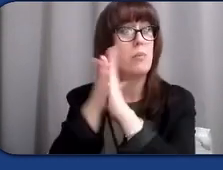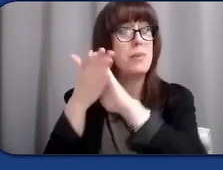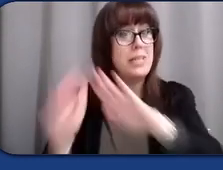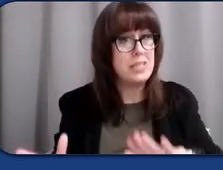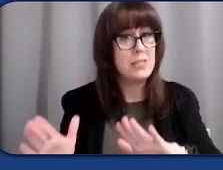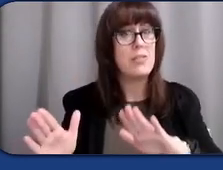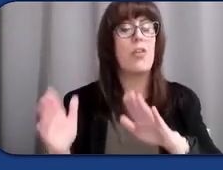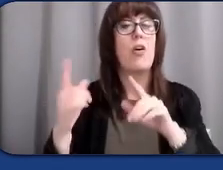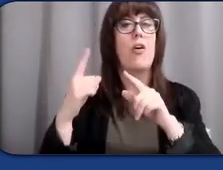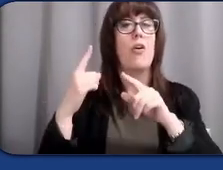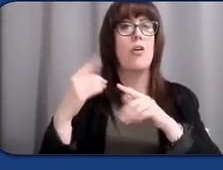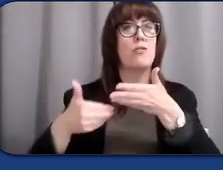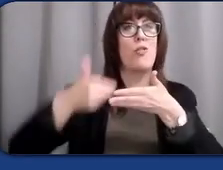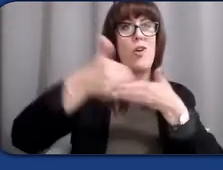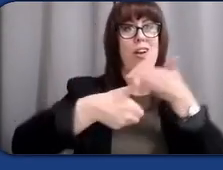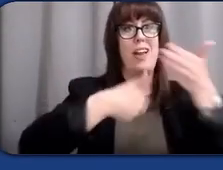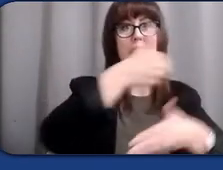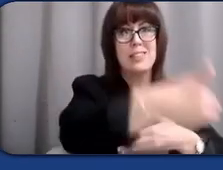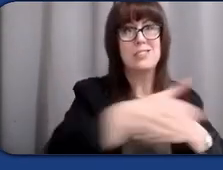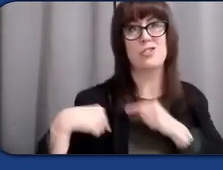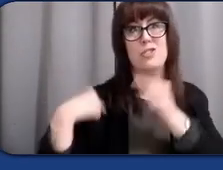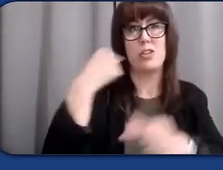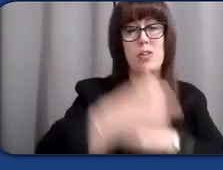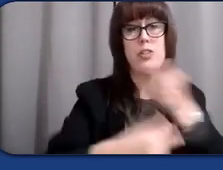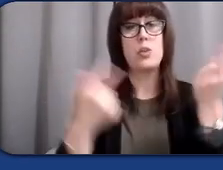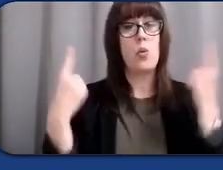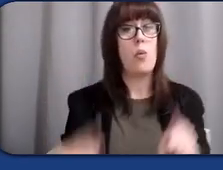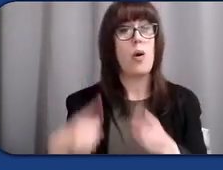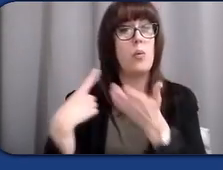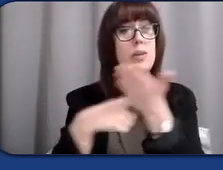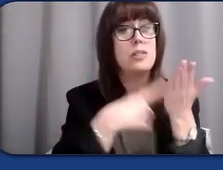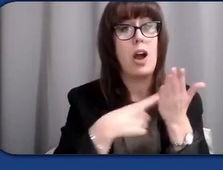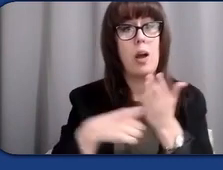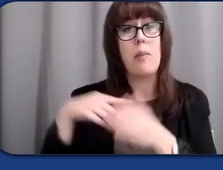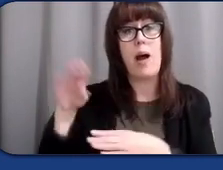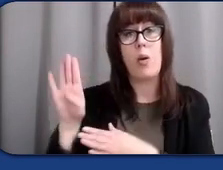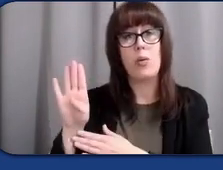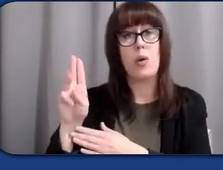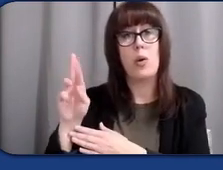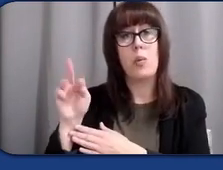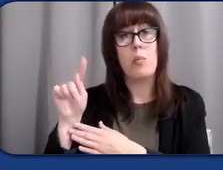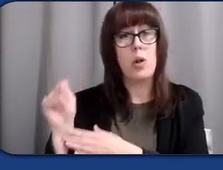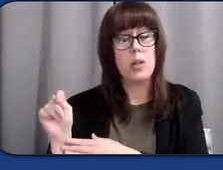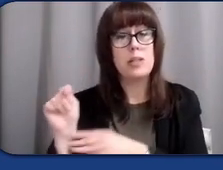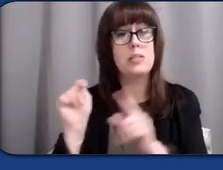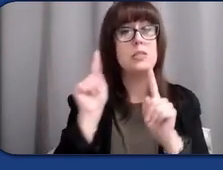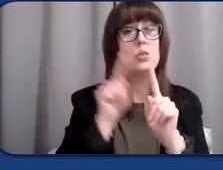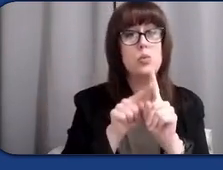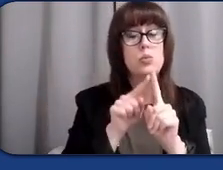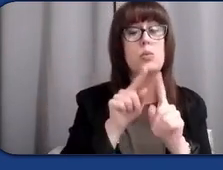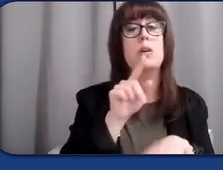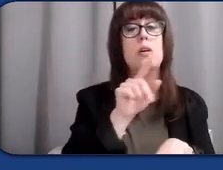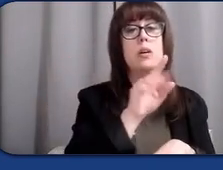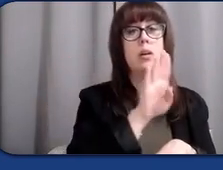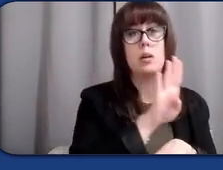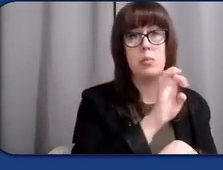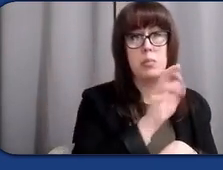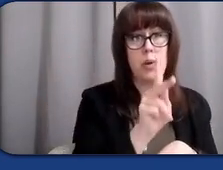come. So when we talk about bullet to book in regards to the